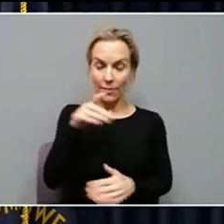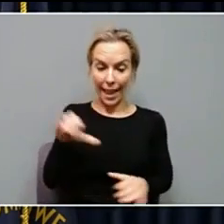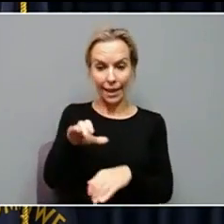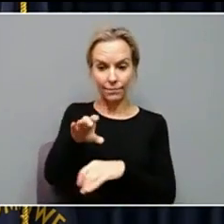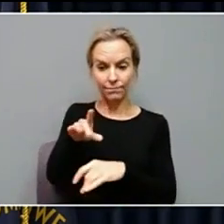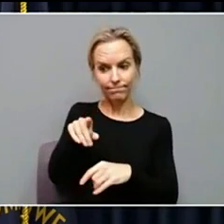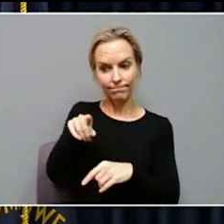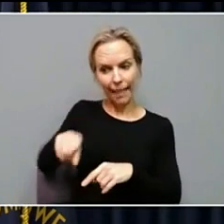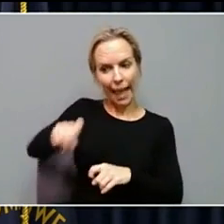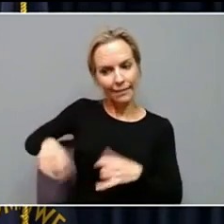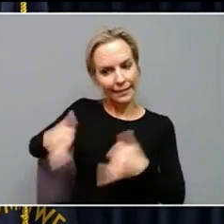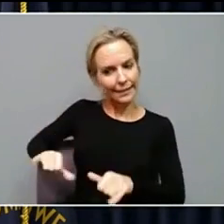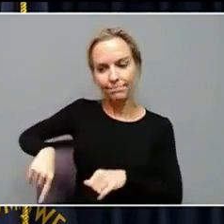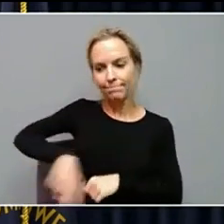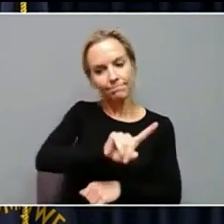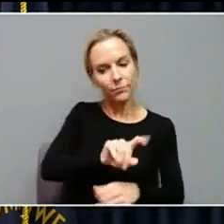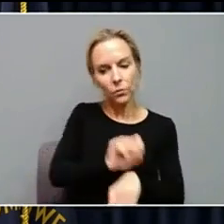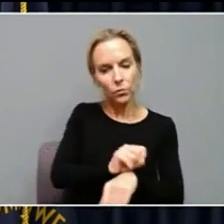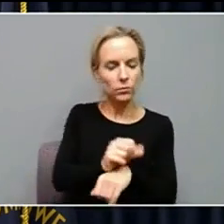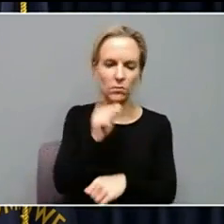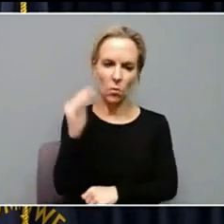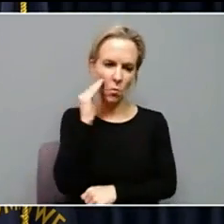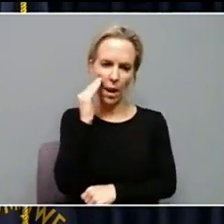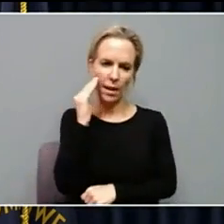James, WUKY.